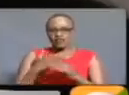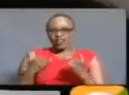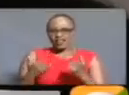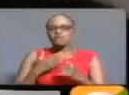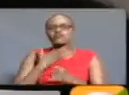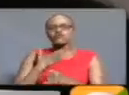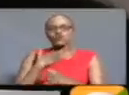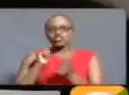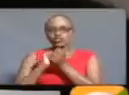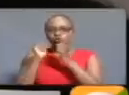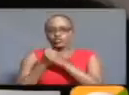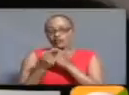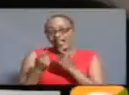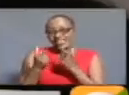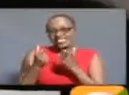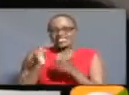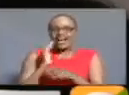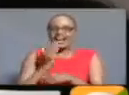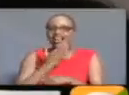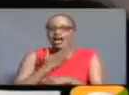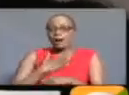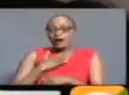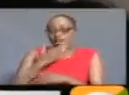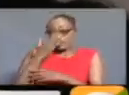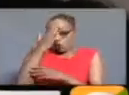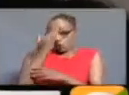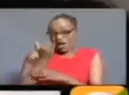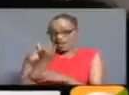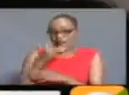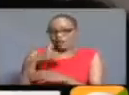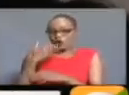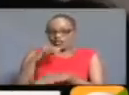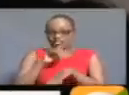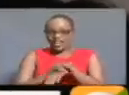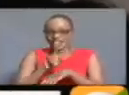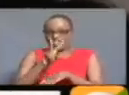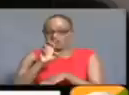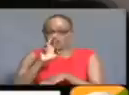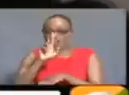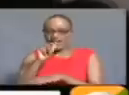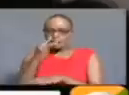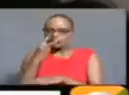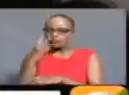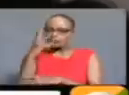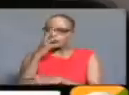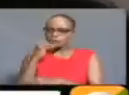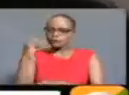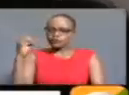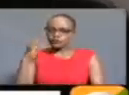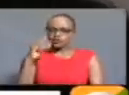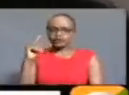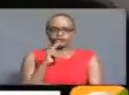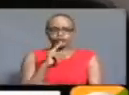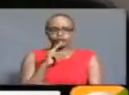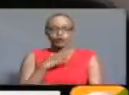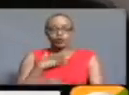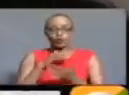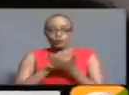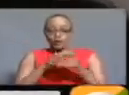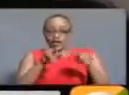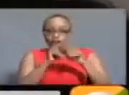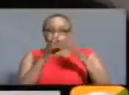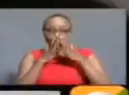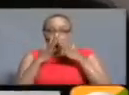nilitamani kuchange at least color yangu, cause nimekuwa nikiona kina virasidika vile ni watupu. So nilikuwa nataka kuwa brown hivyo.